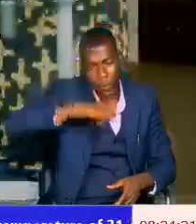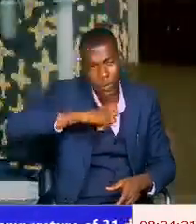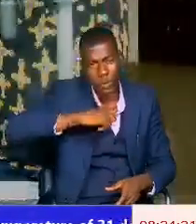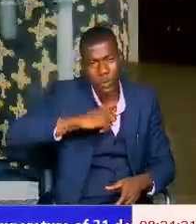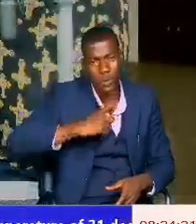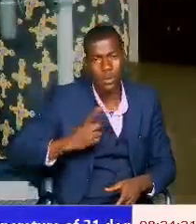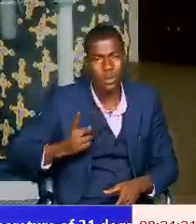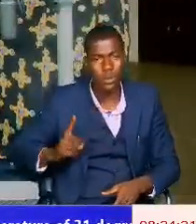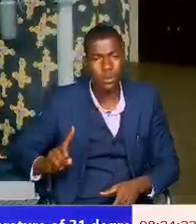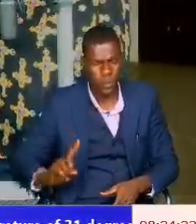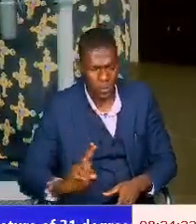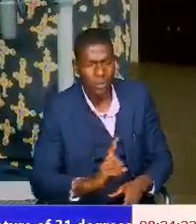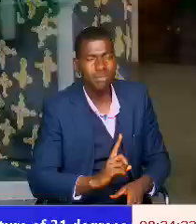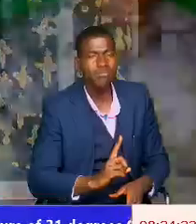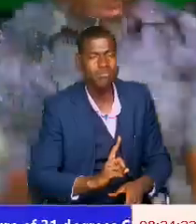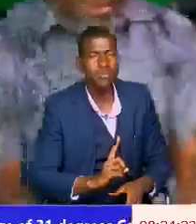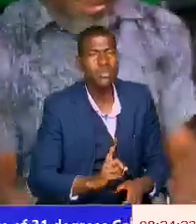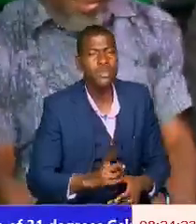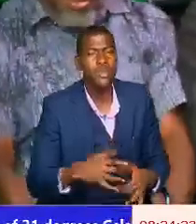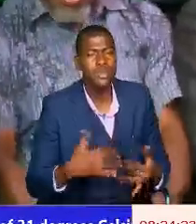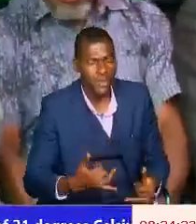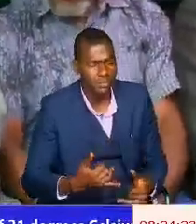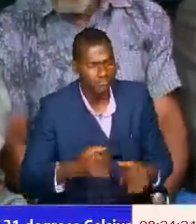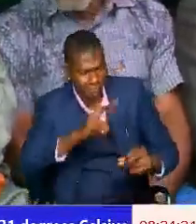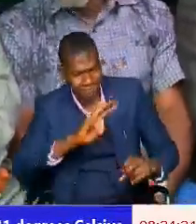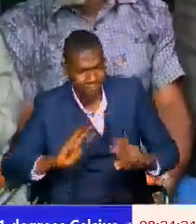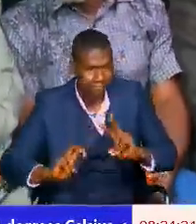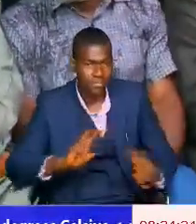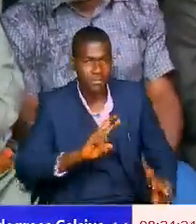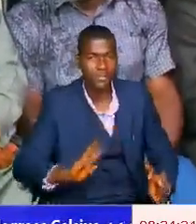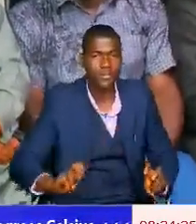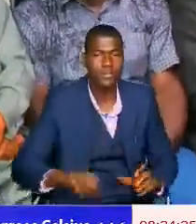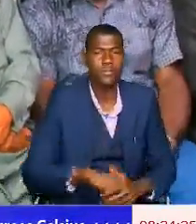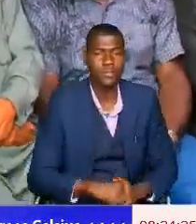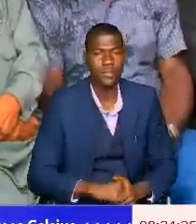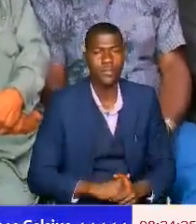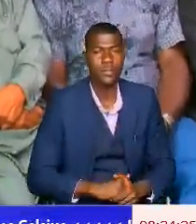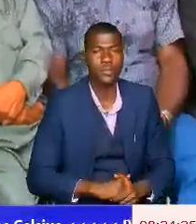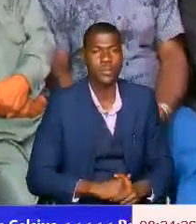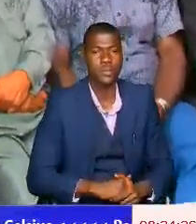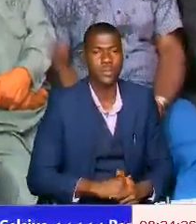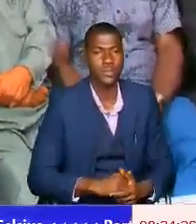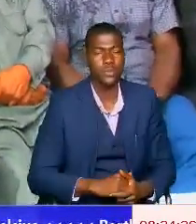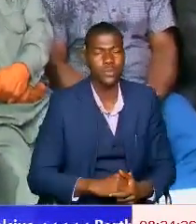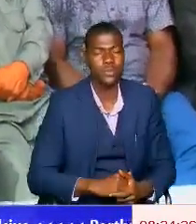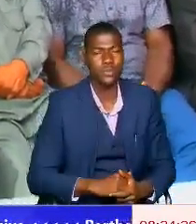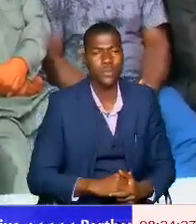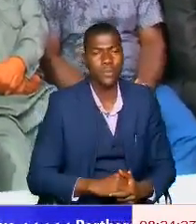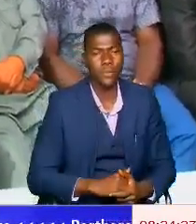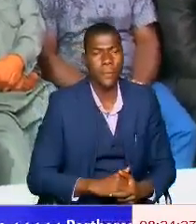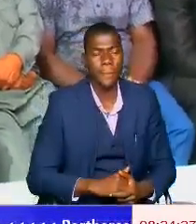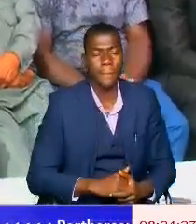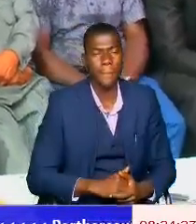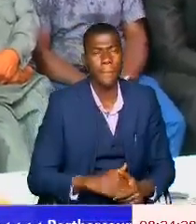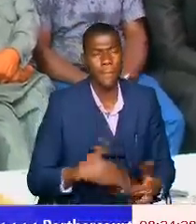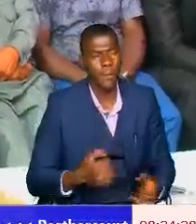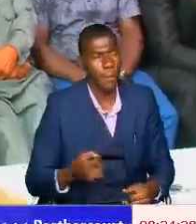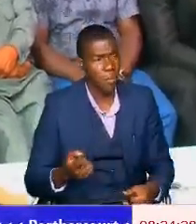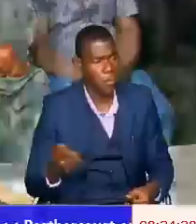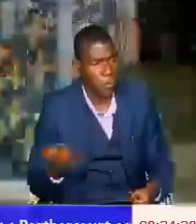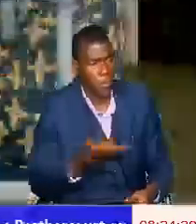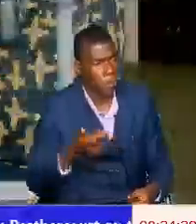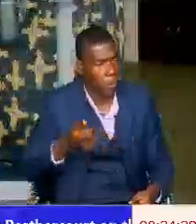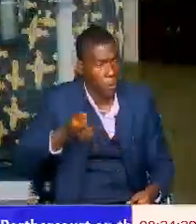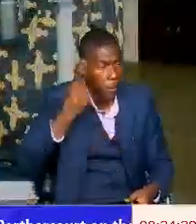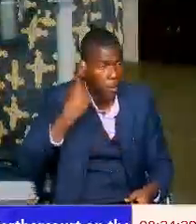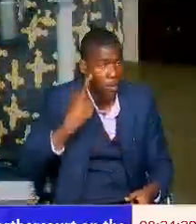hard, they say ho. You do ho. What do you don't see? Are we together? Yes, sir. But